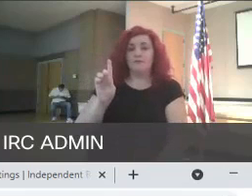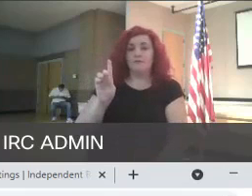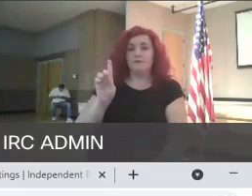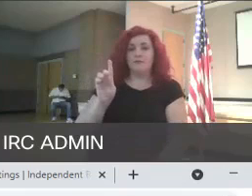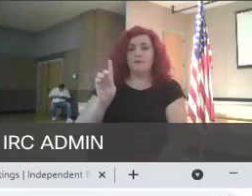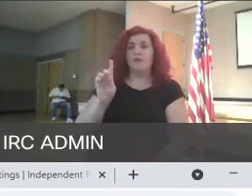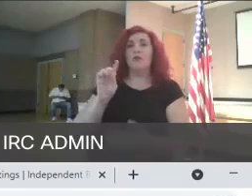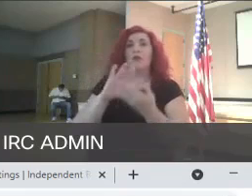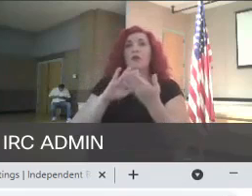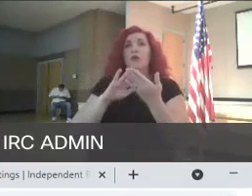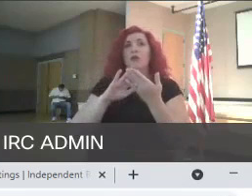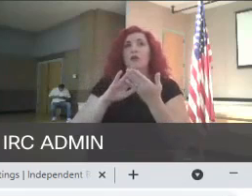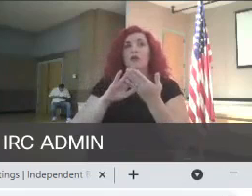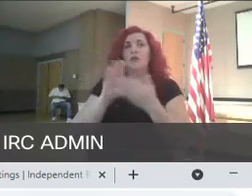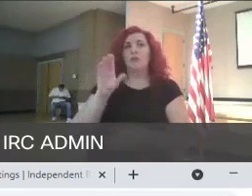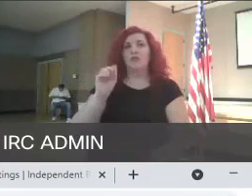Communities of interest